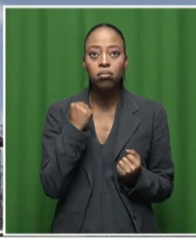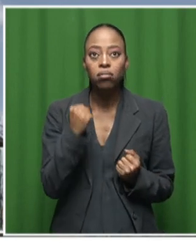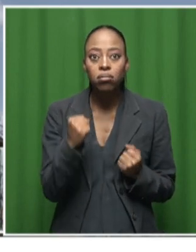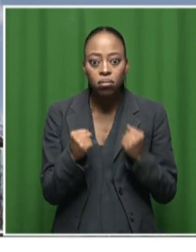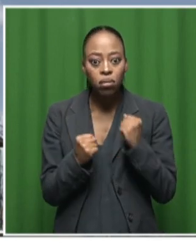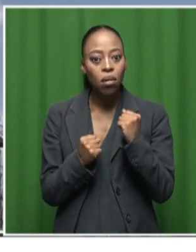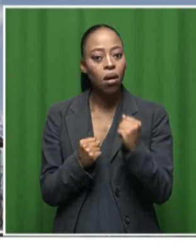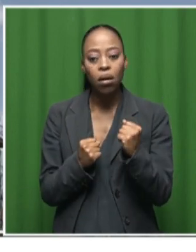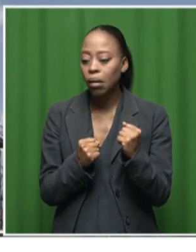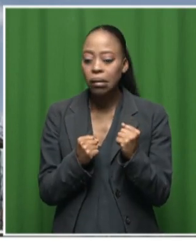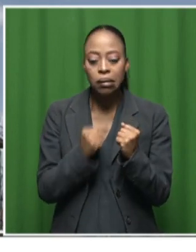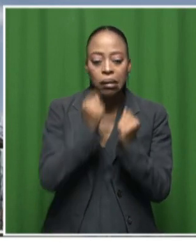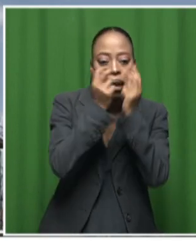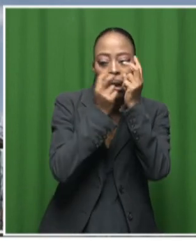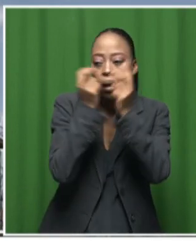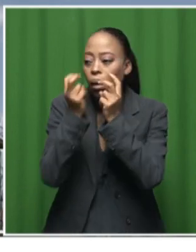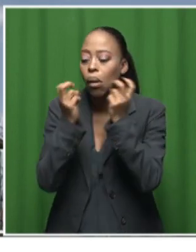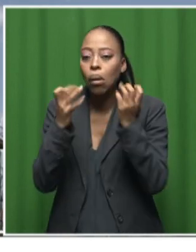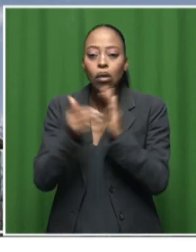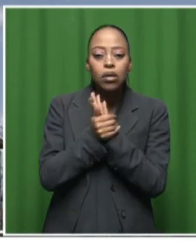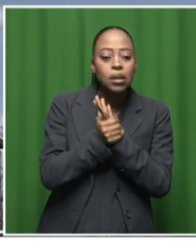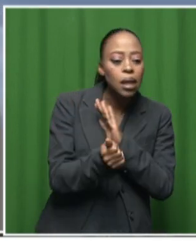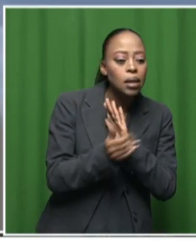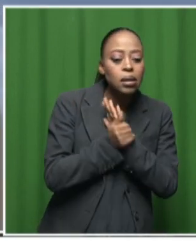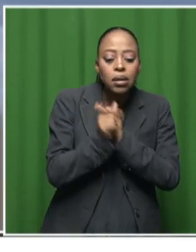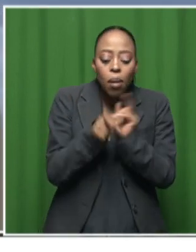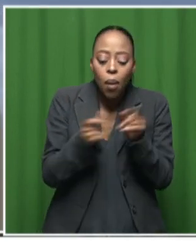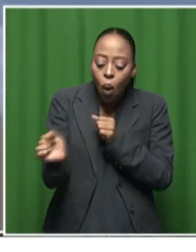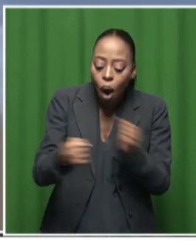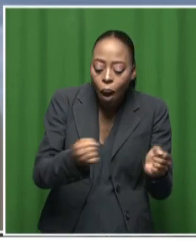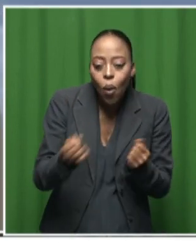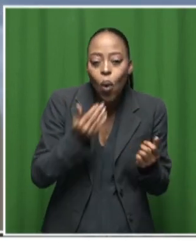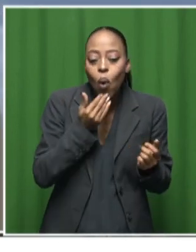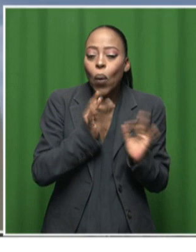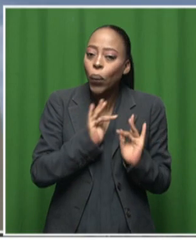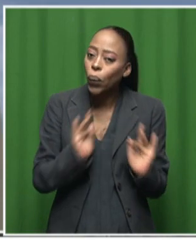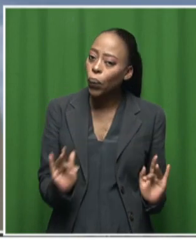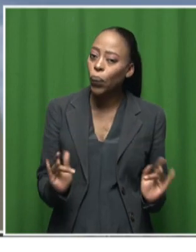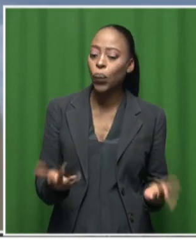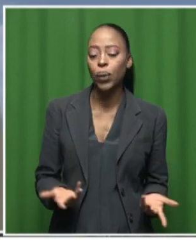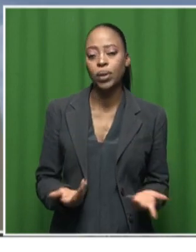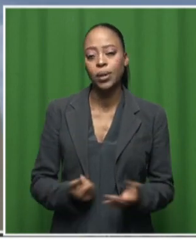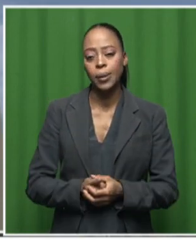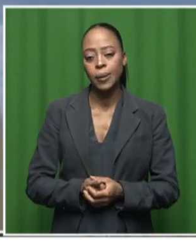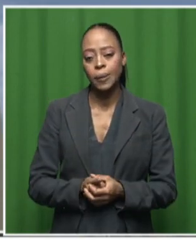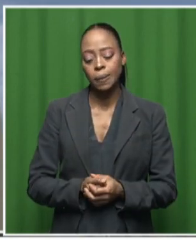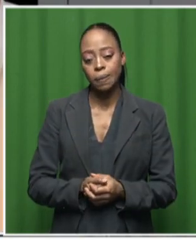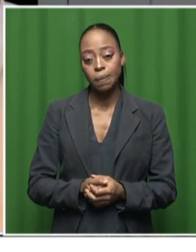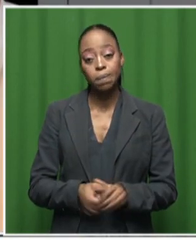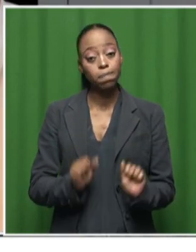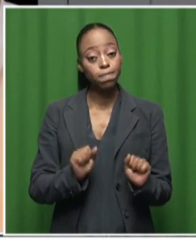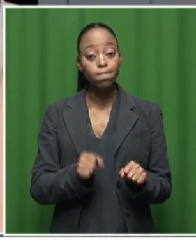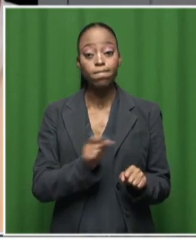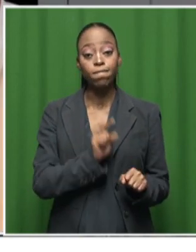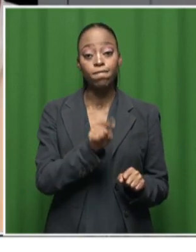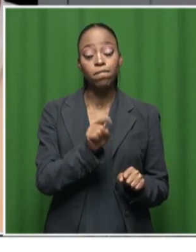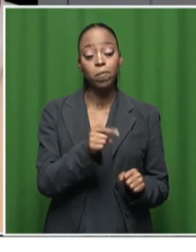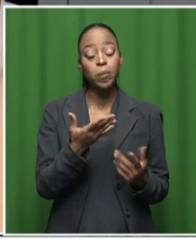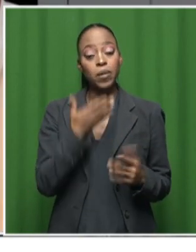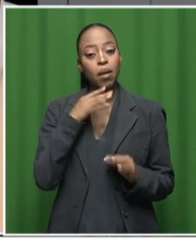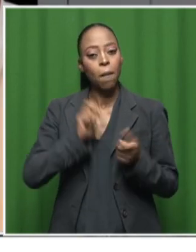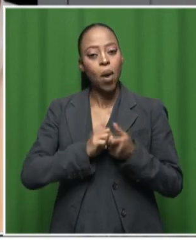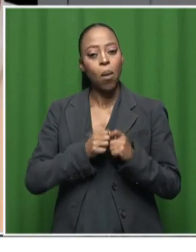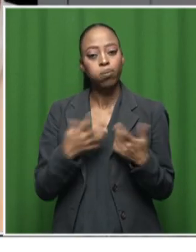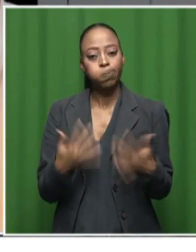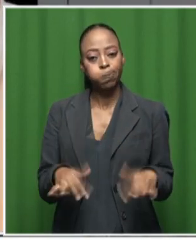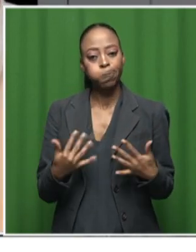skills to drive those kinds of initiatives. And this is one of the big